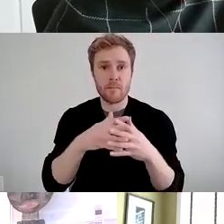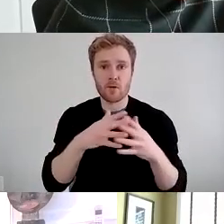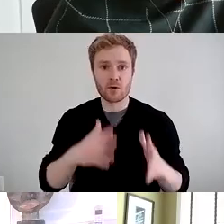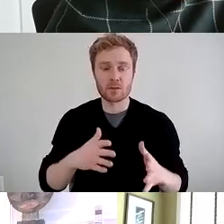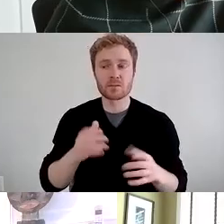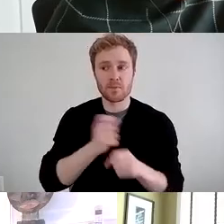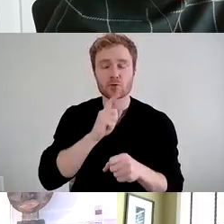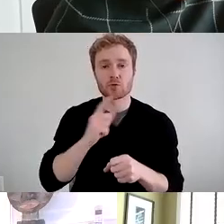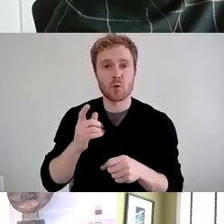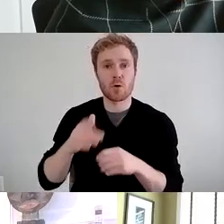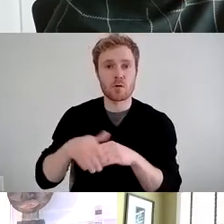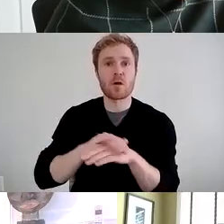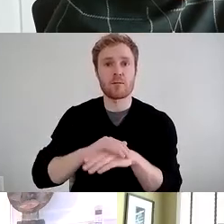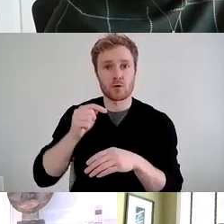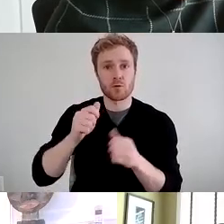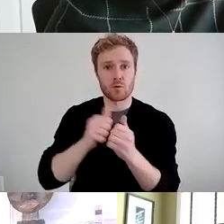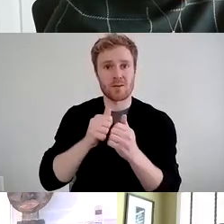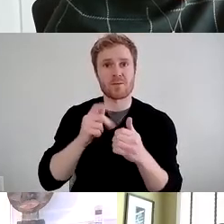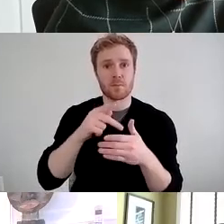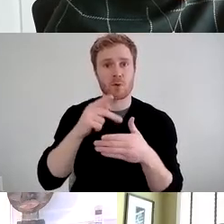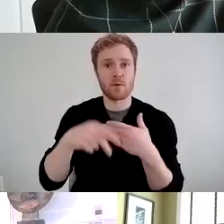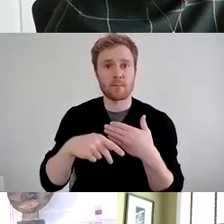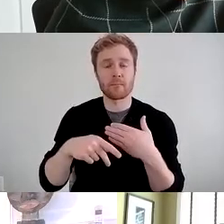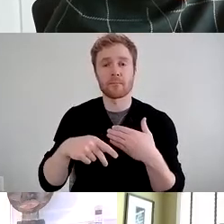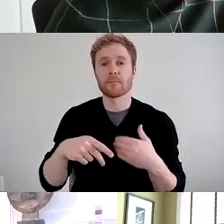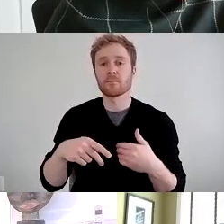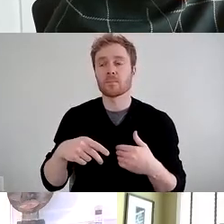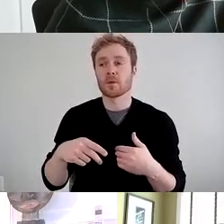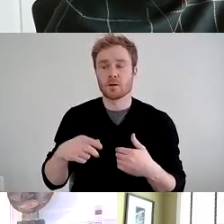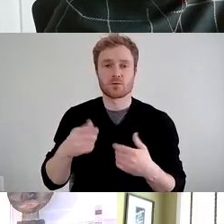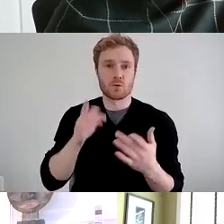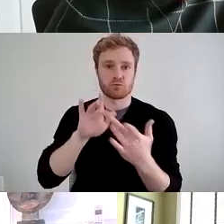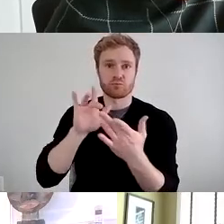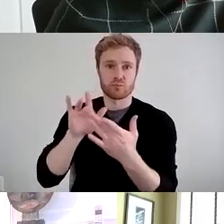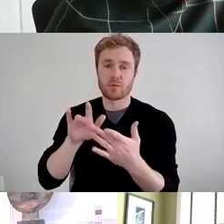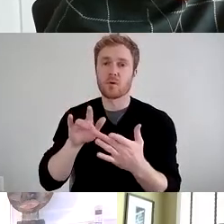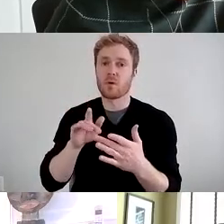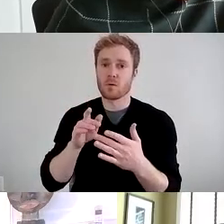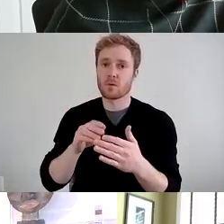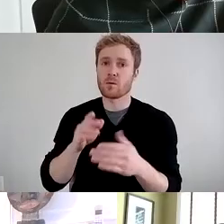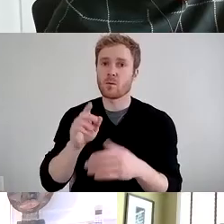almost everyone we serve has been under 50% area median income.